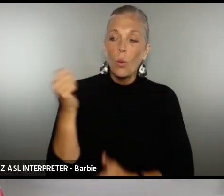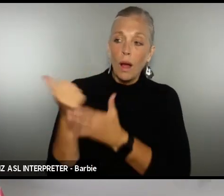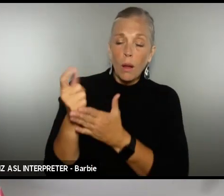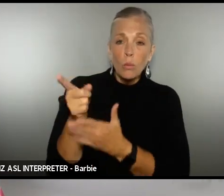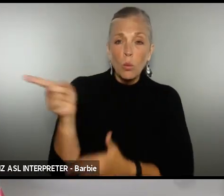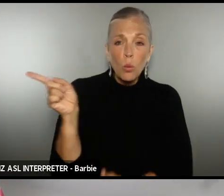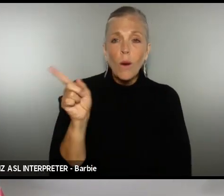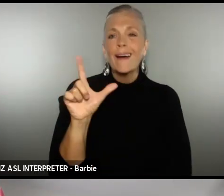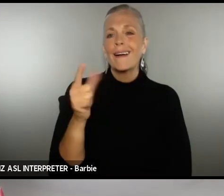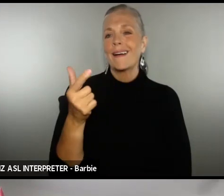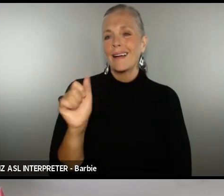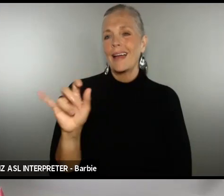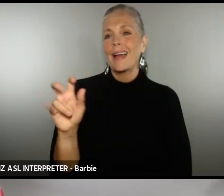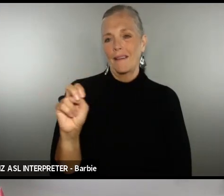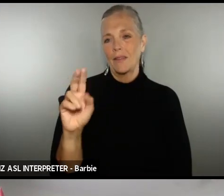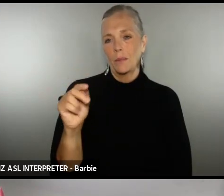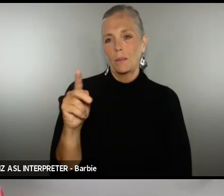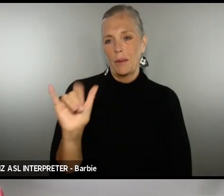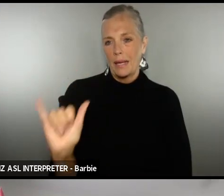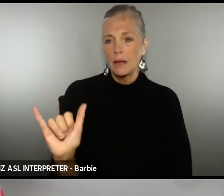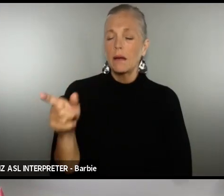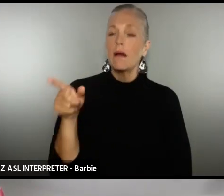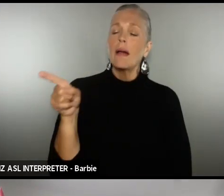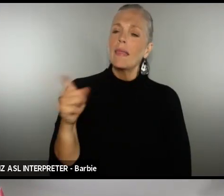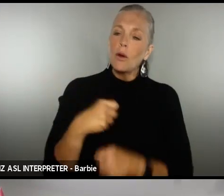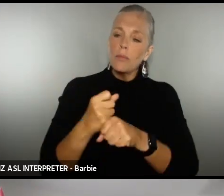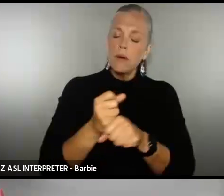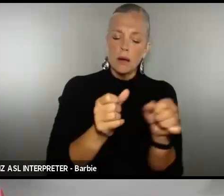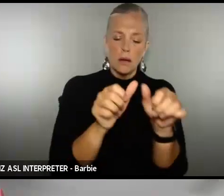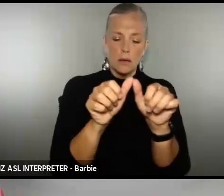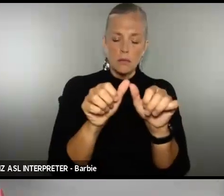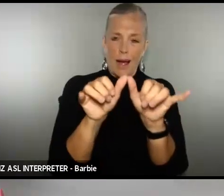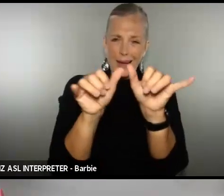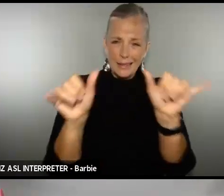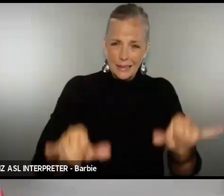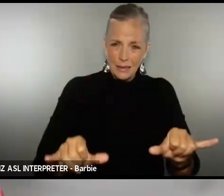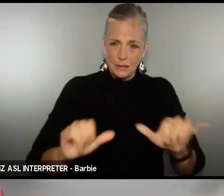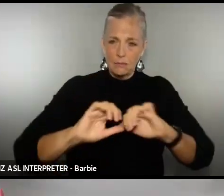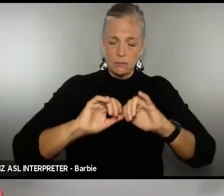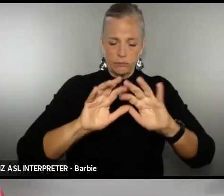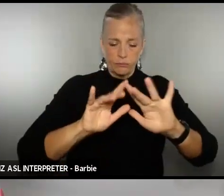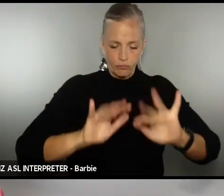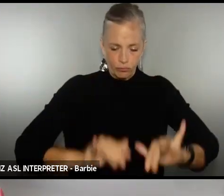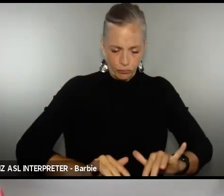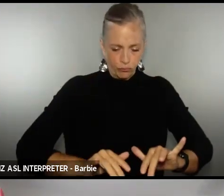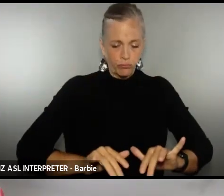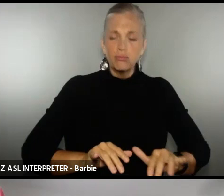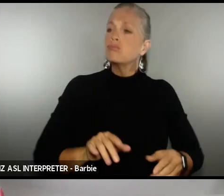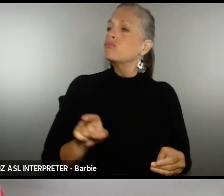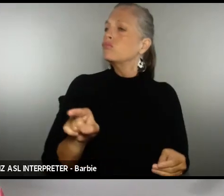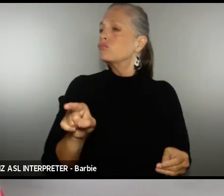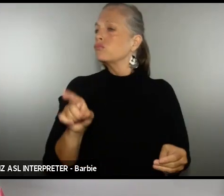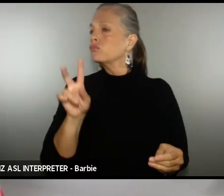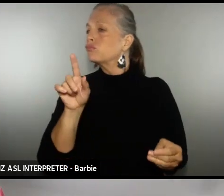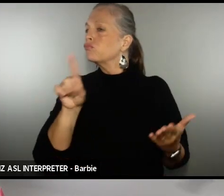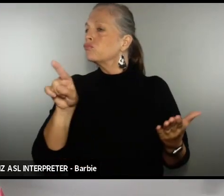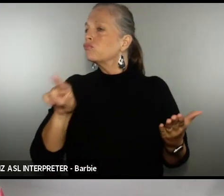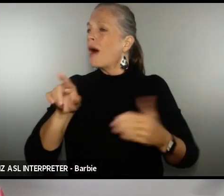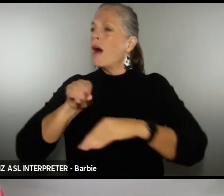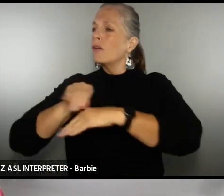they're basically creating a system by which we can consult, give a grading system, and